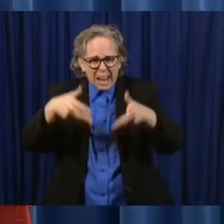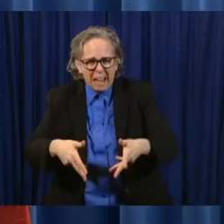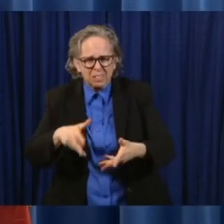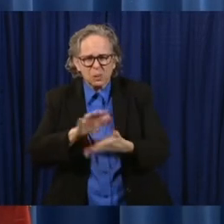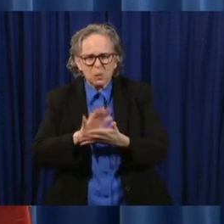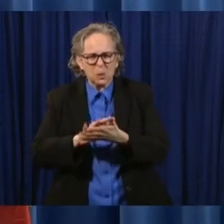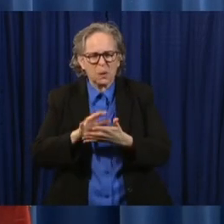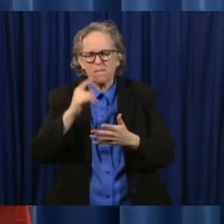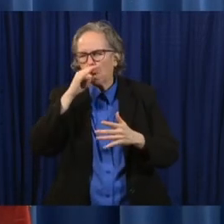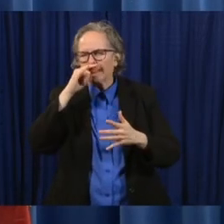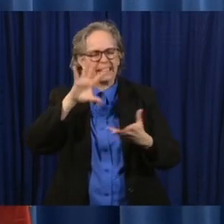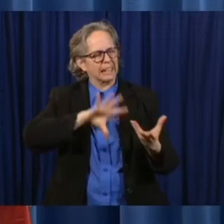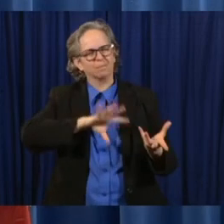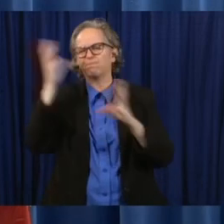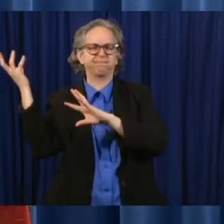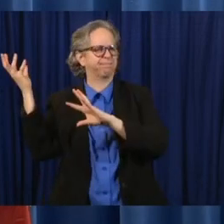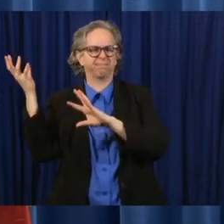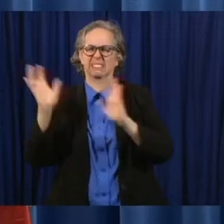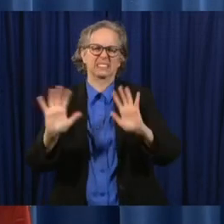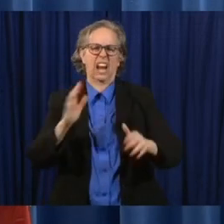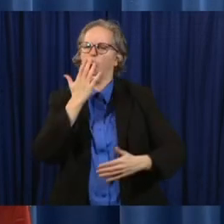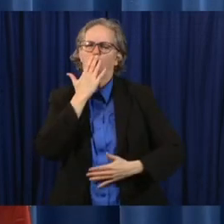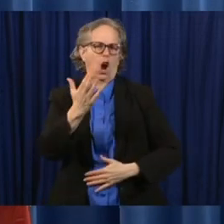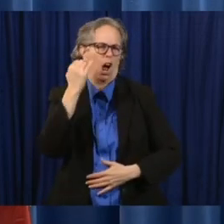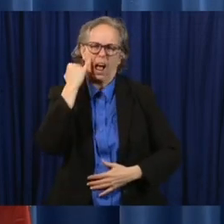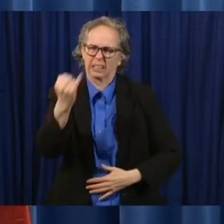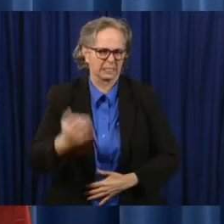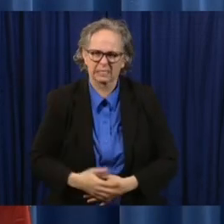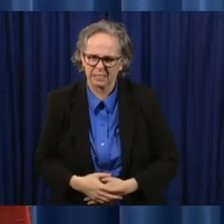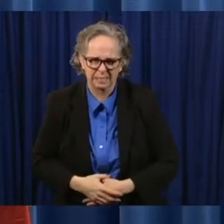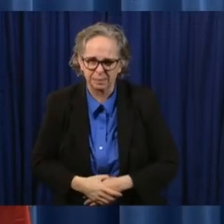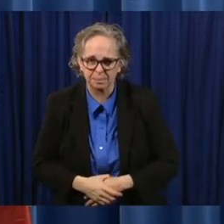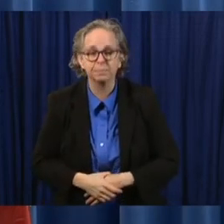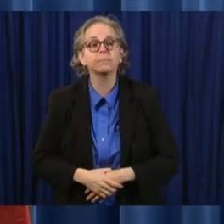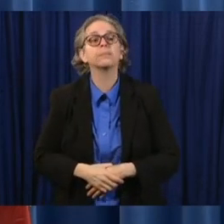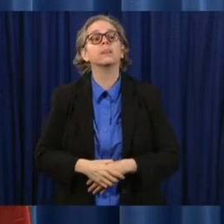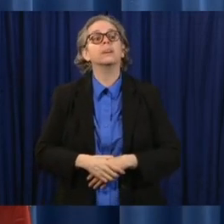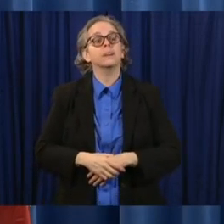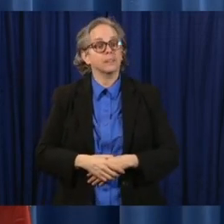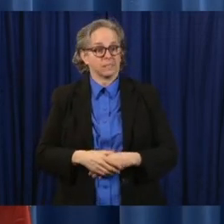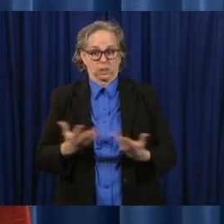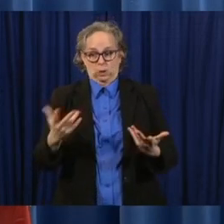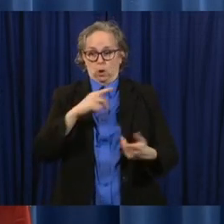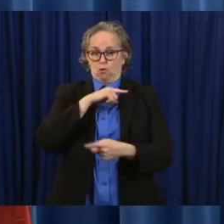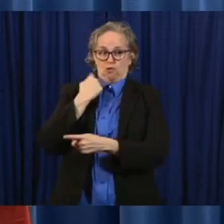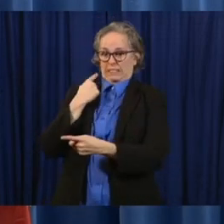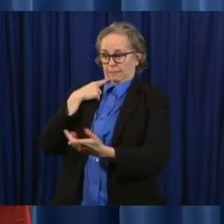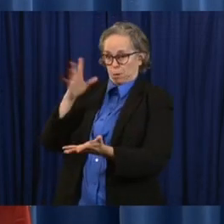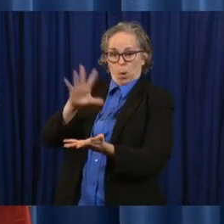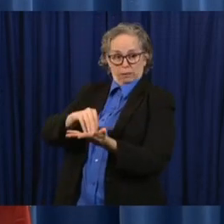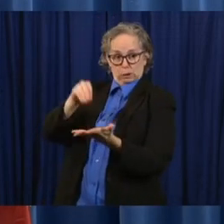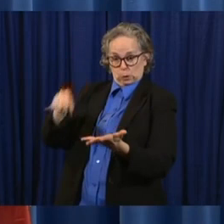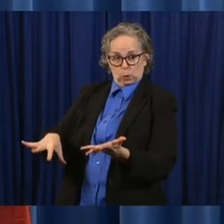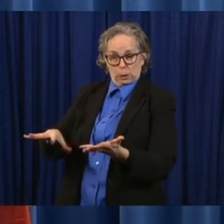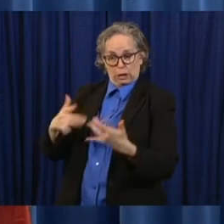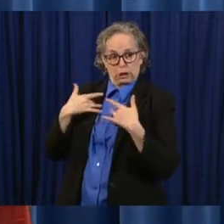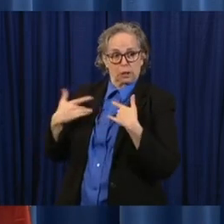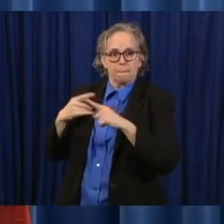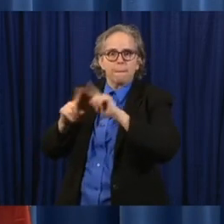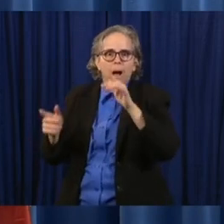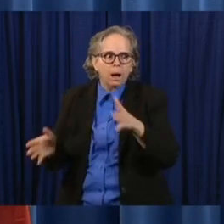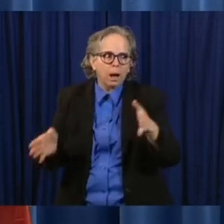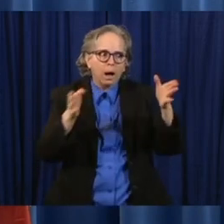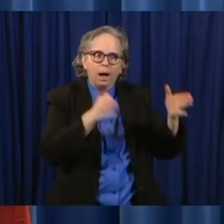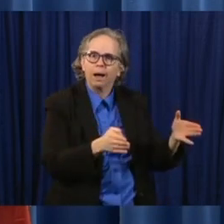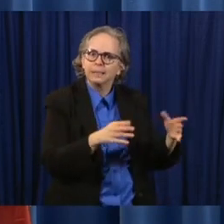Not only do we have to be concerned about the risk to students, but also, obviously, teachers,